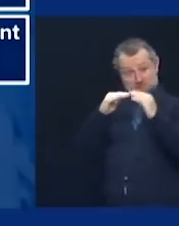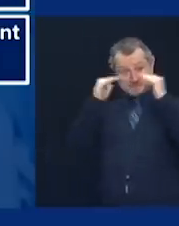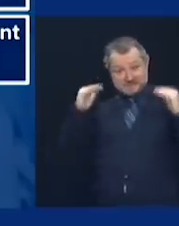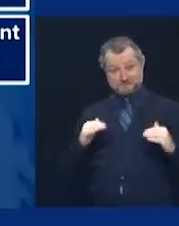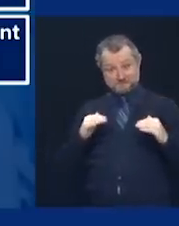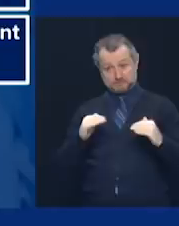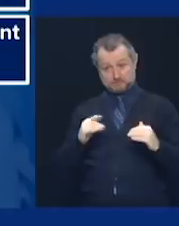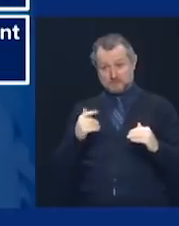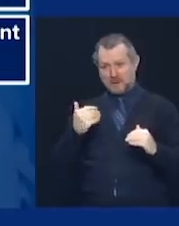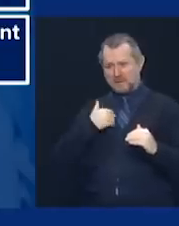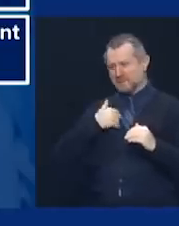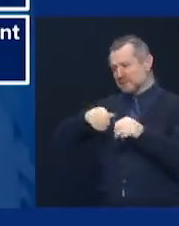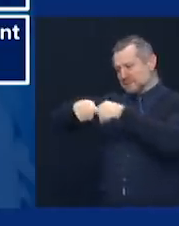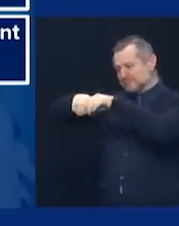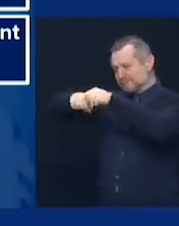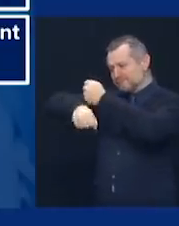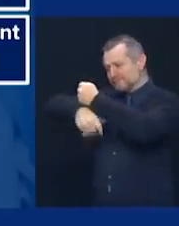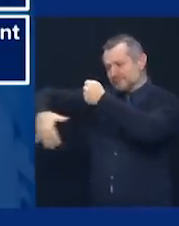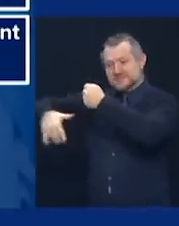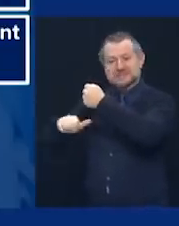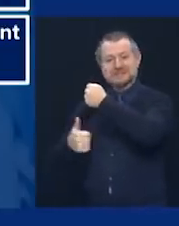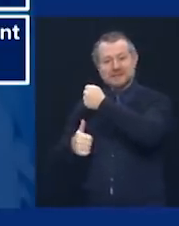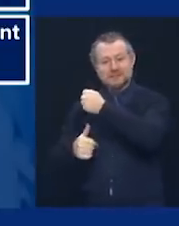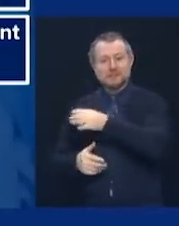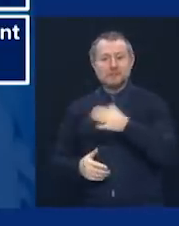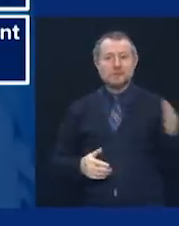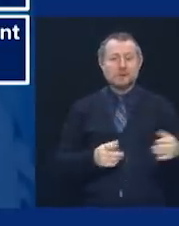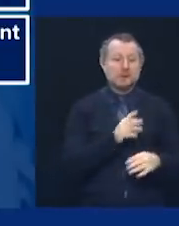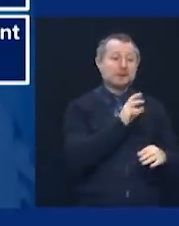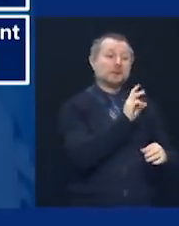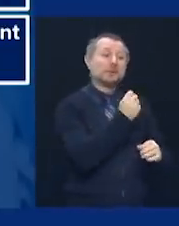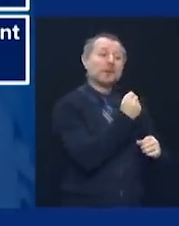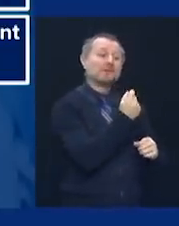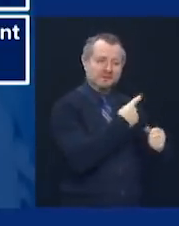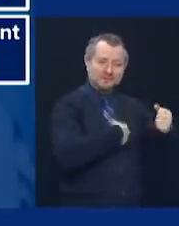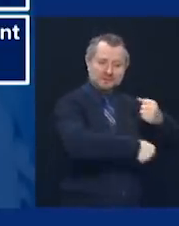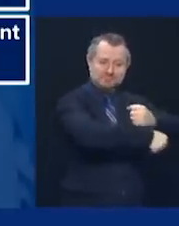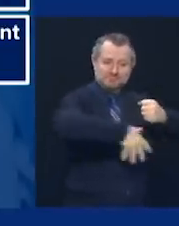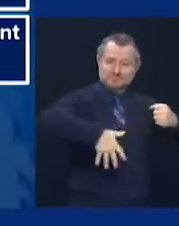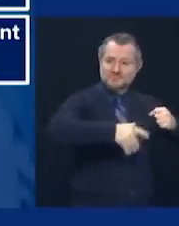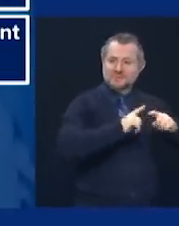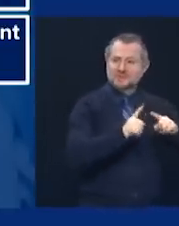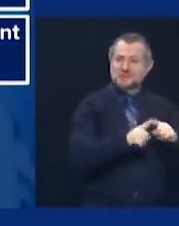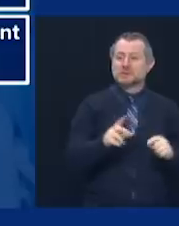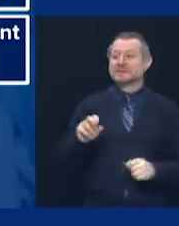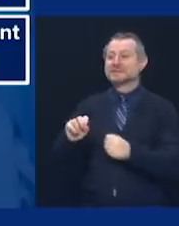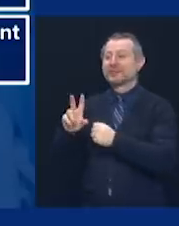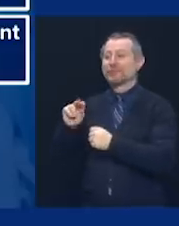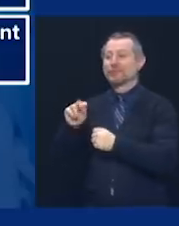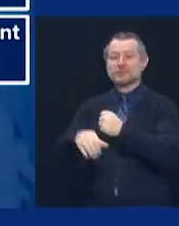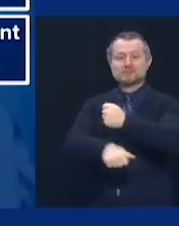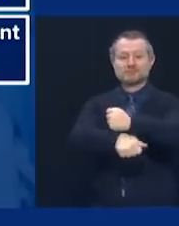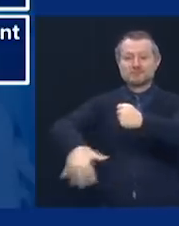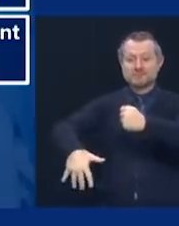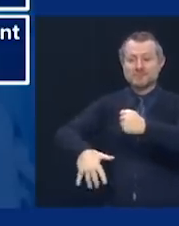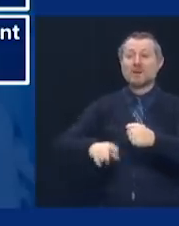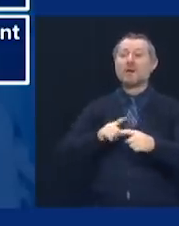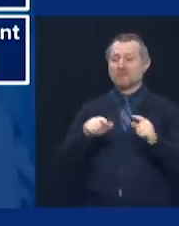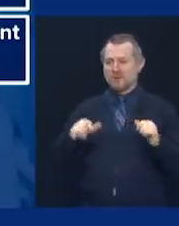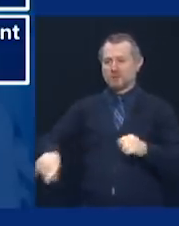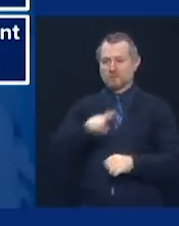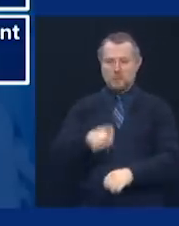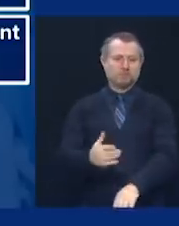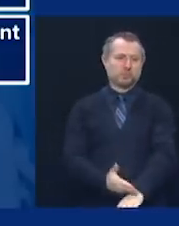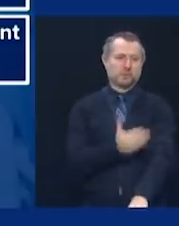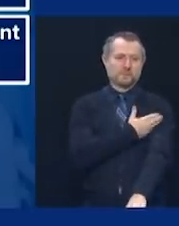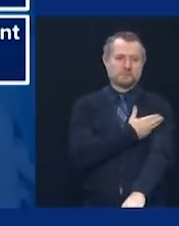hospitals in a system, and they have to work better amongst themselves, but they have other facilities in